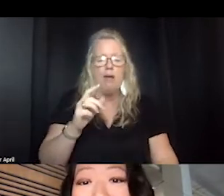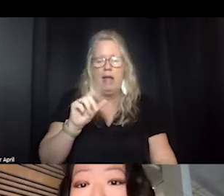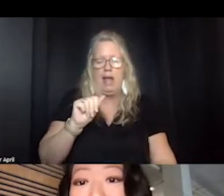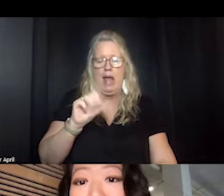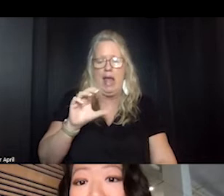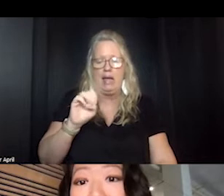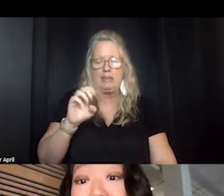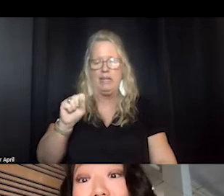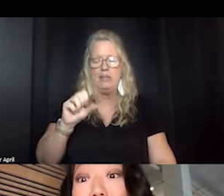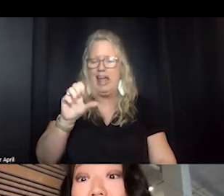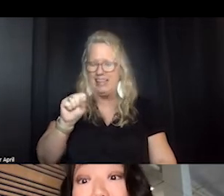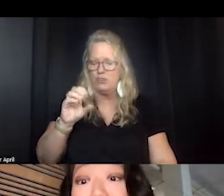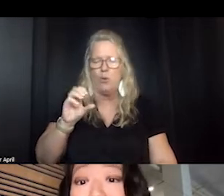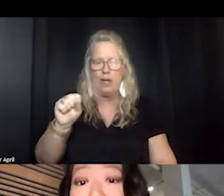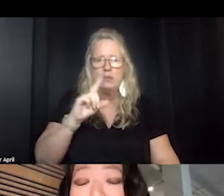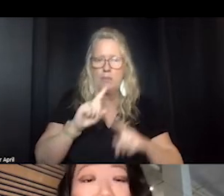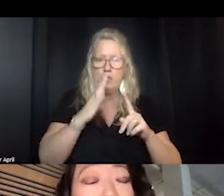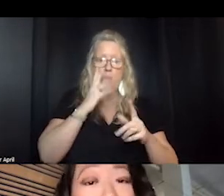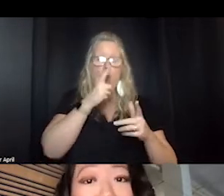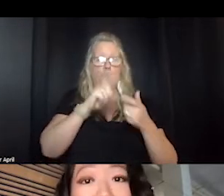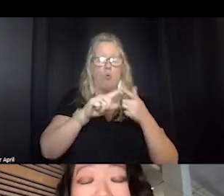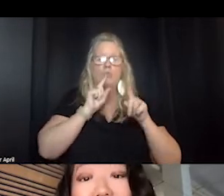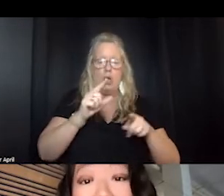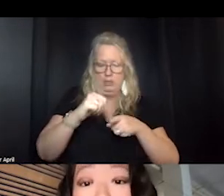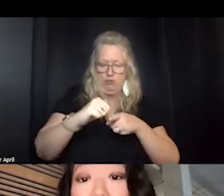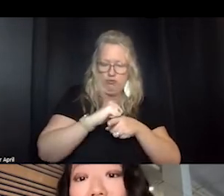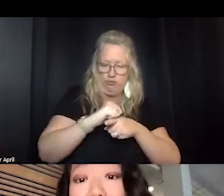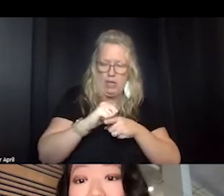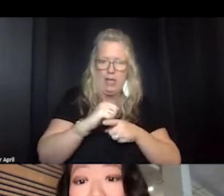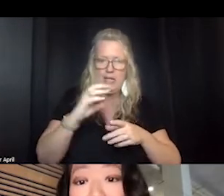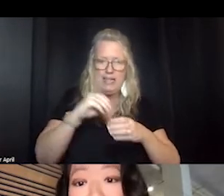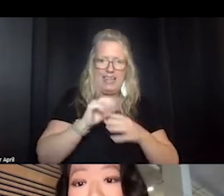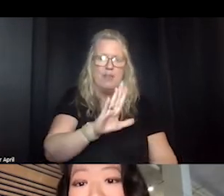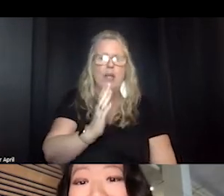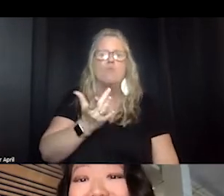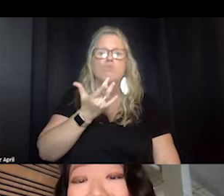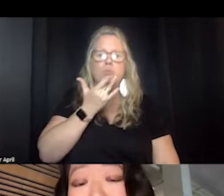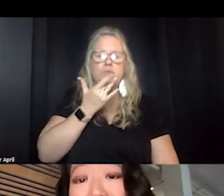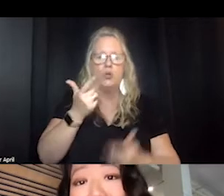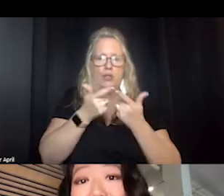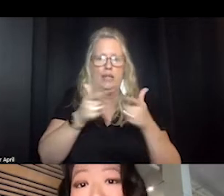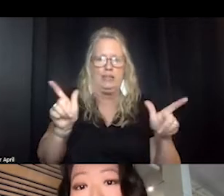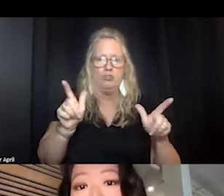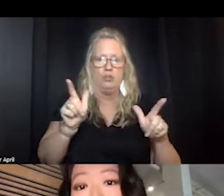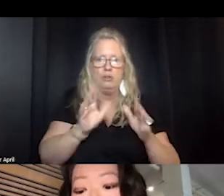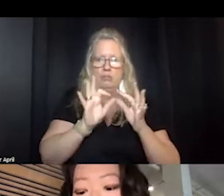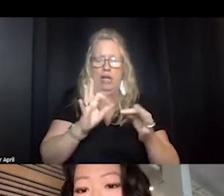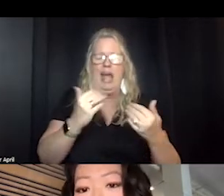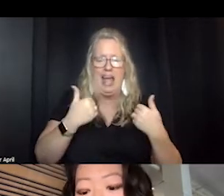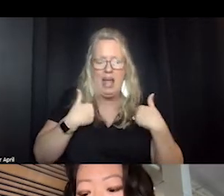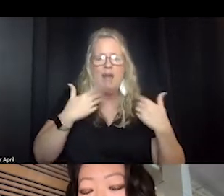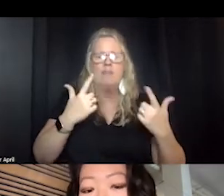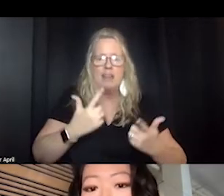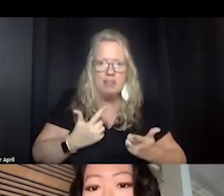accesSOS advocates that those responding are trained in their preferred language and ideally have lived experience.